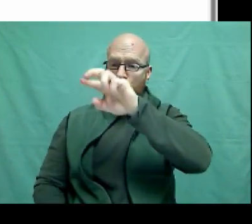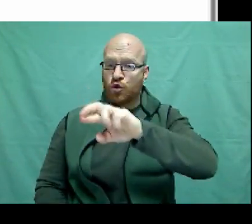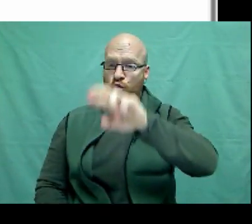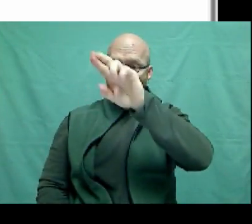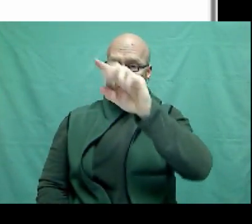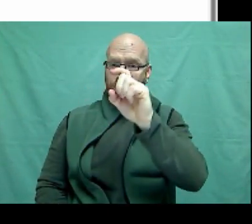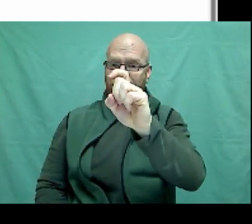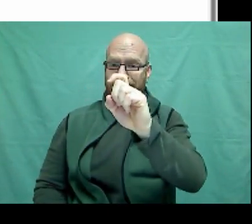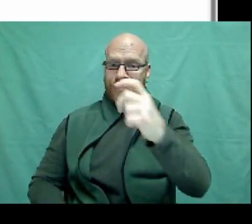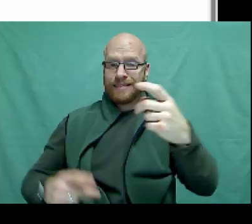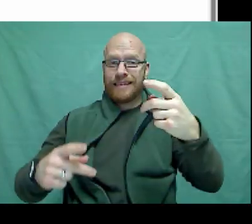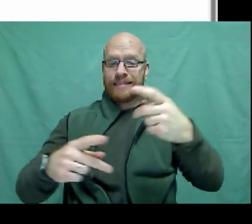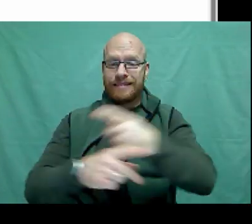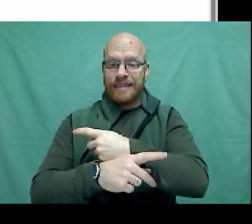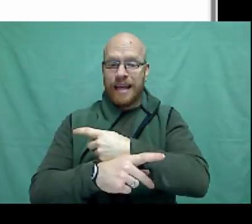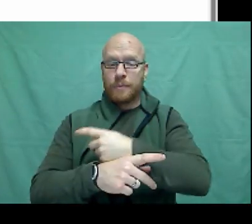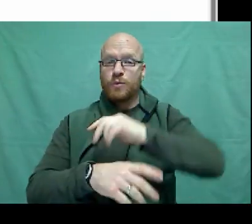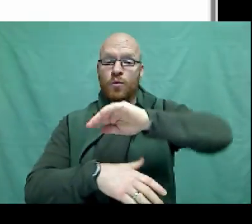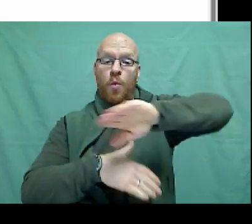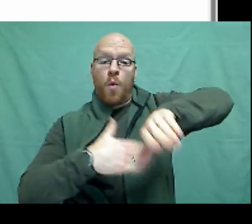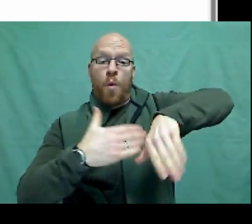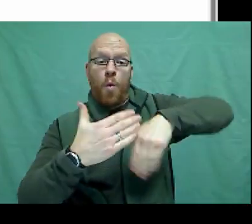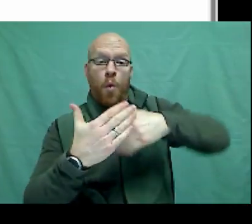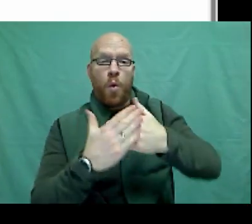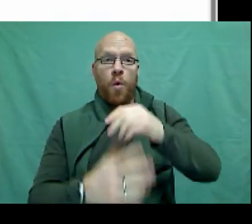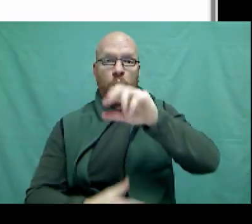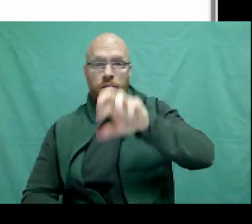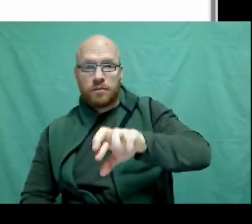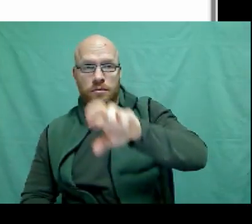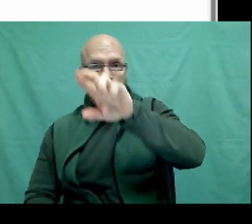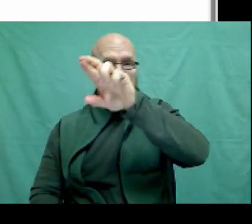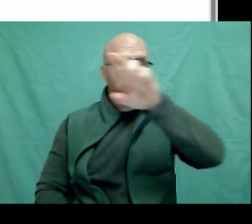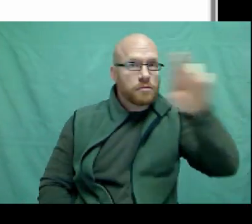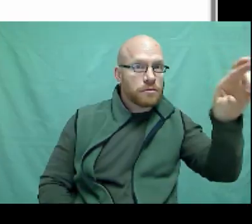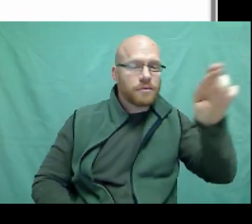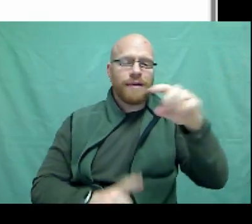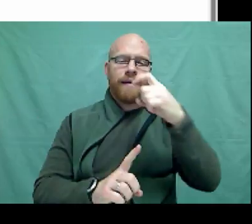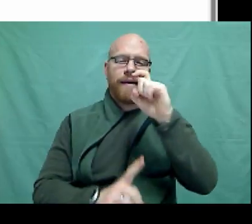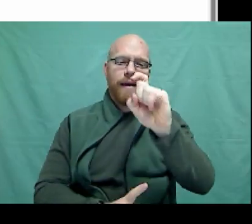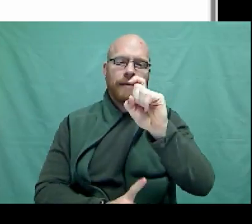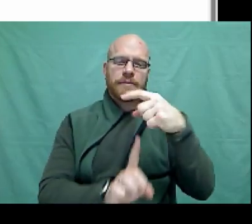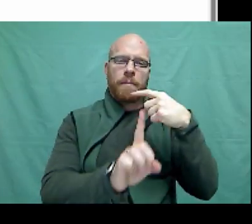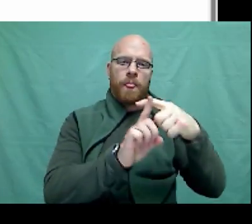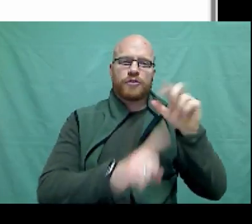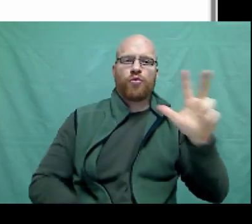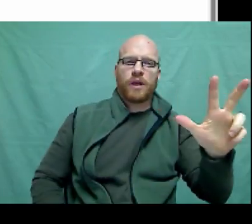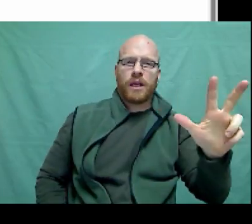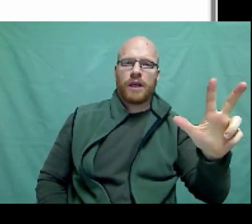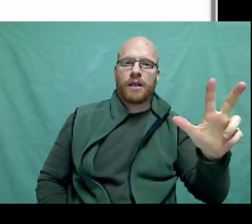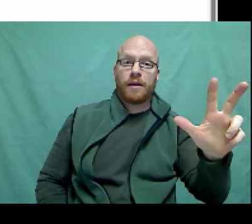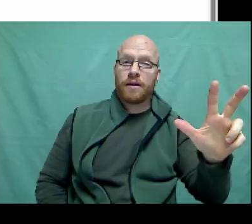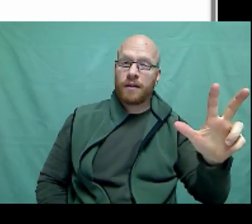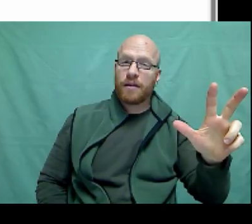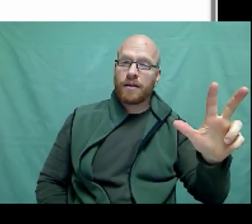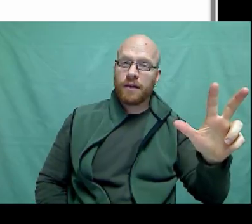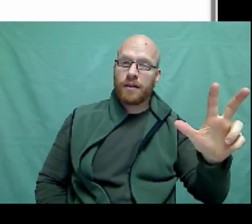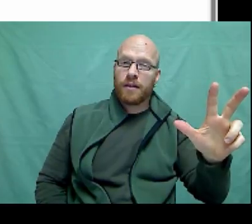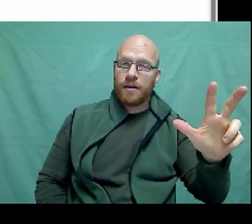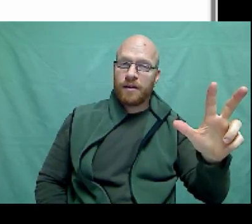Now, why would we use the parentheses? Now, it's because it's x times the entire